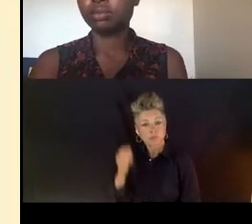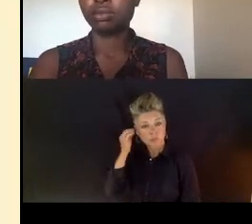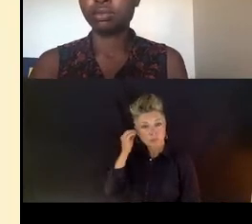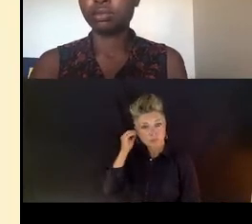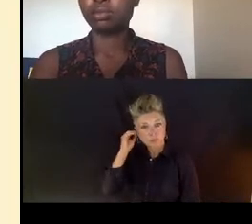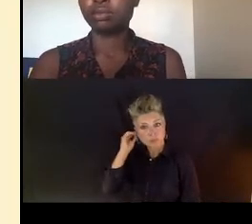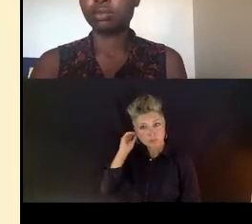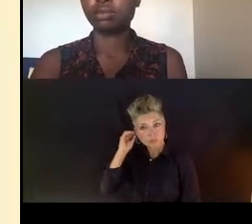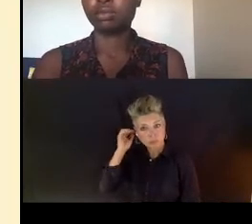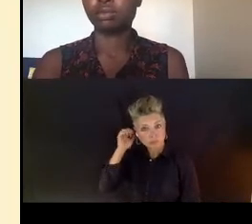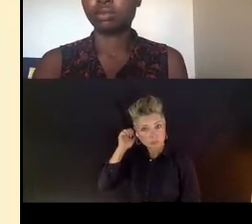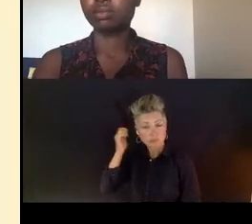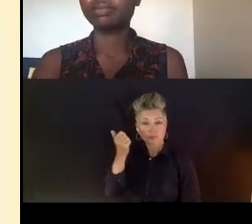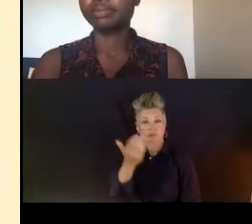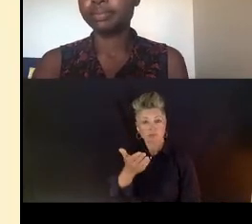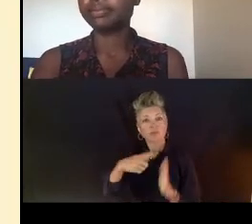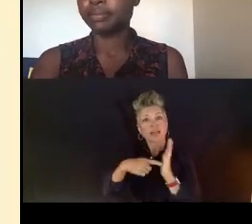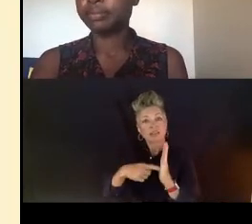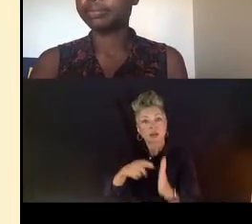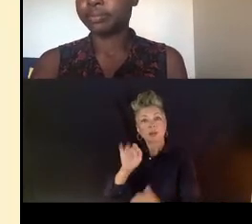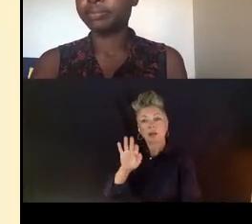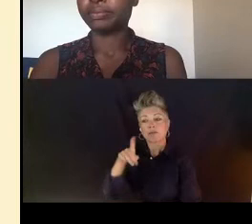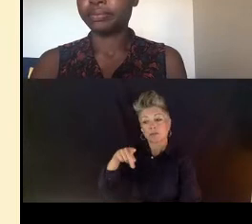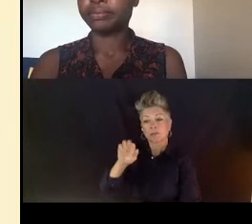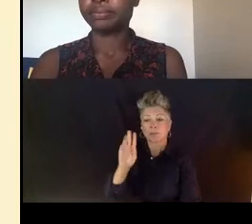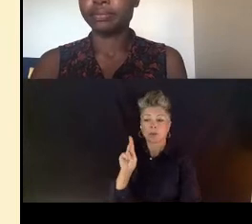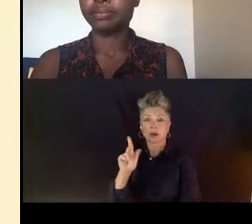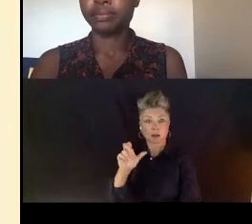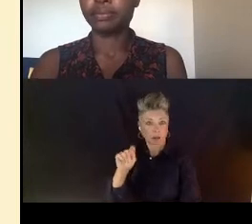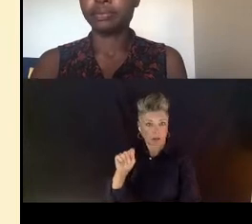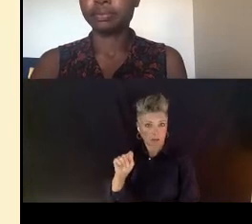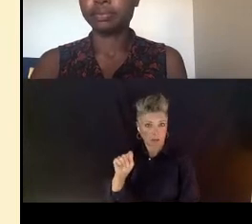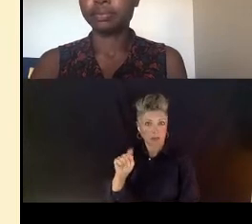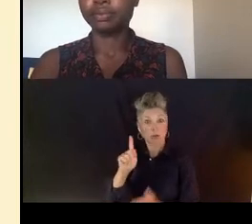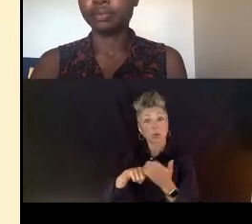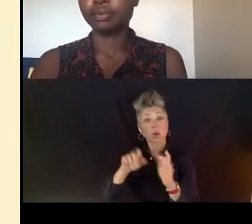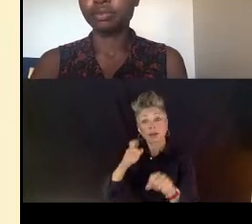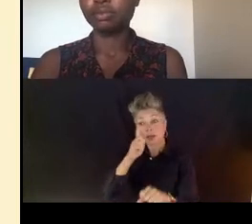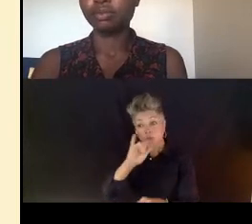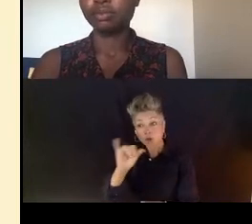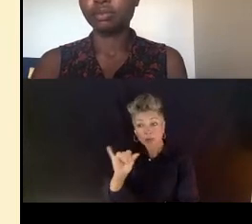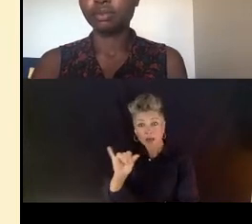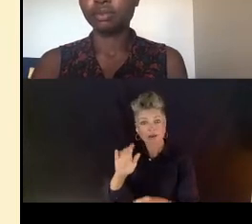picture of parklets and what they can do and what they can be in our community. So